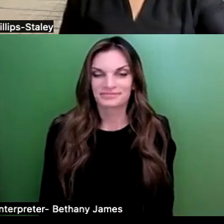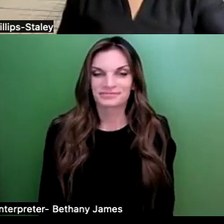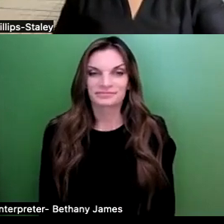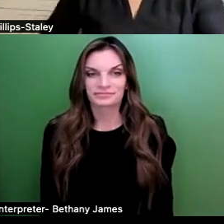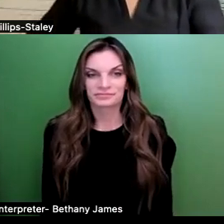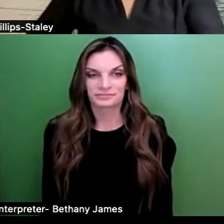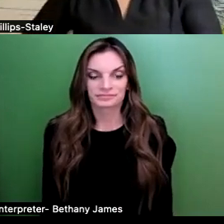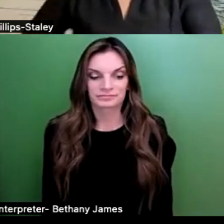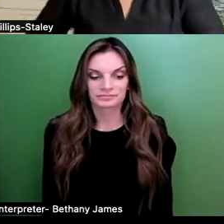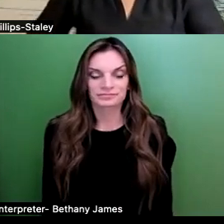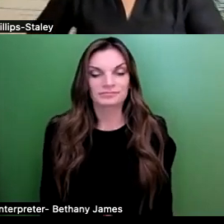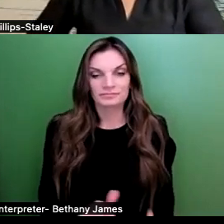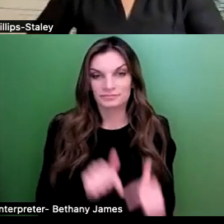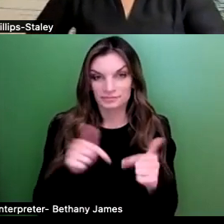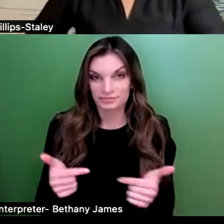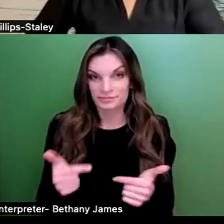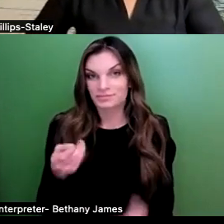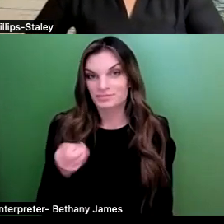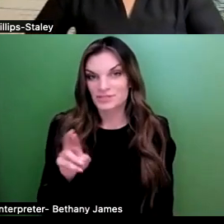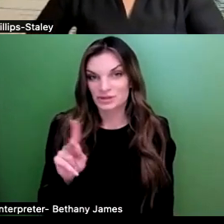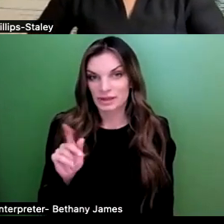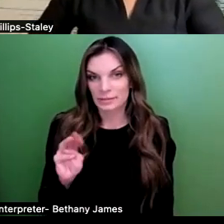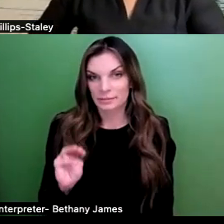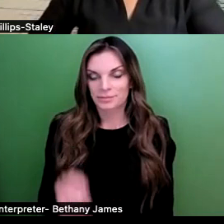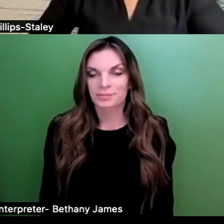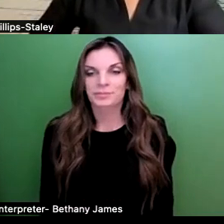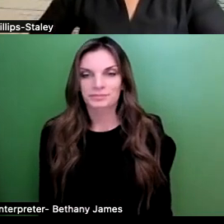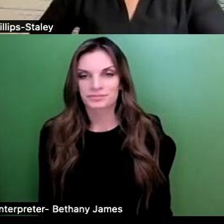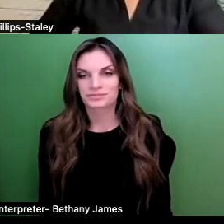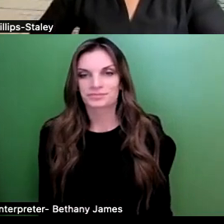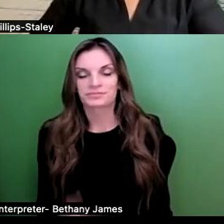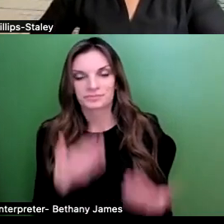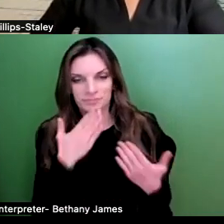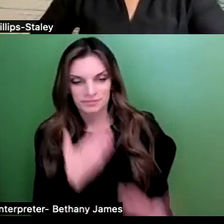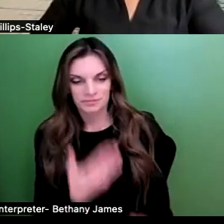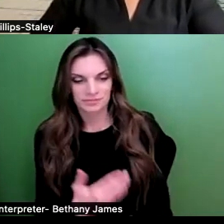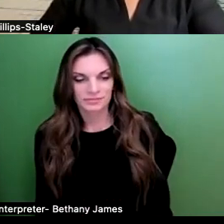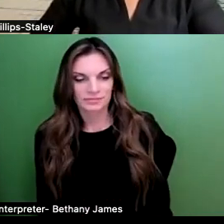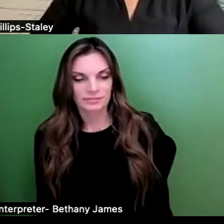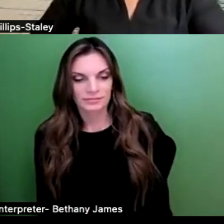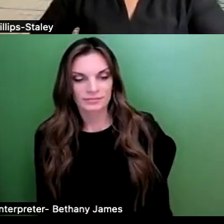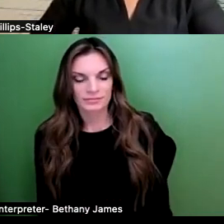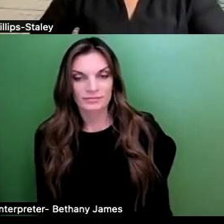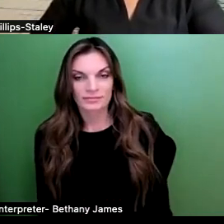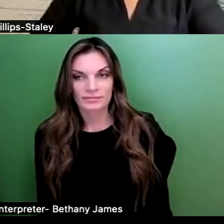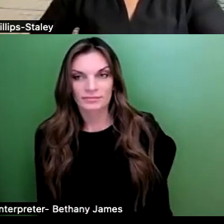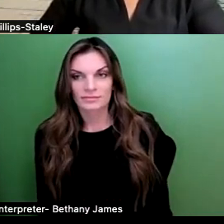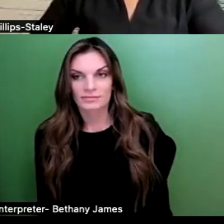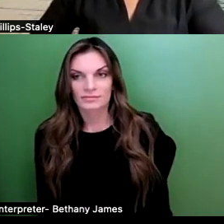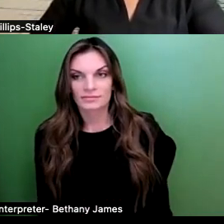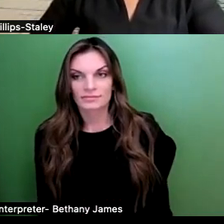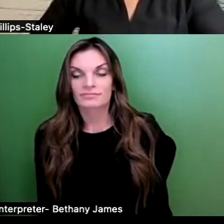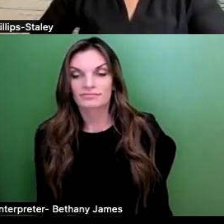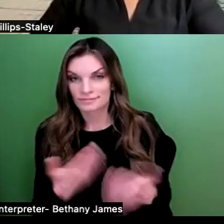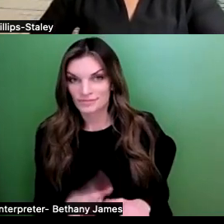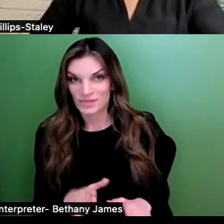And now we go to Mr. Kim. Okay, thank you. You have heard from us, the candidates, on many of